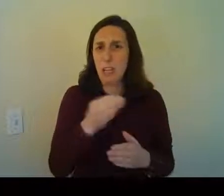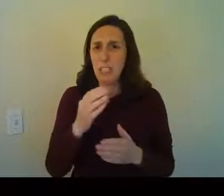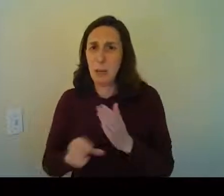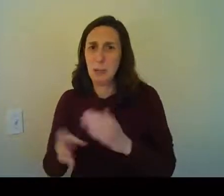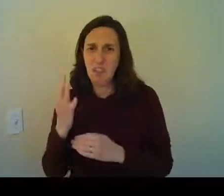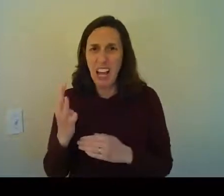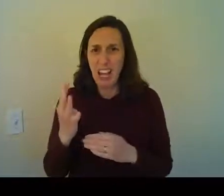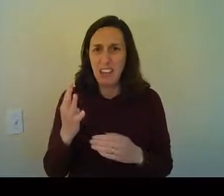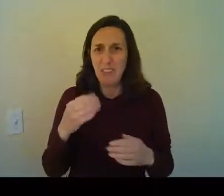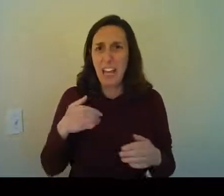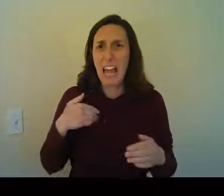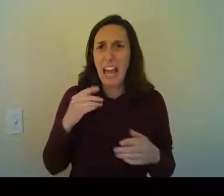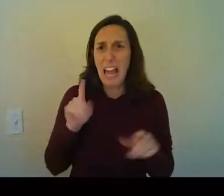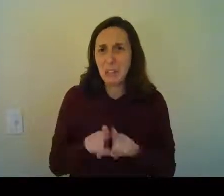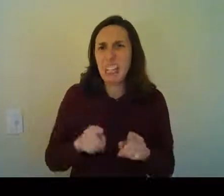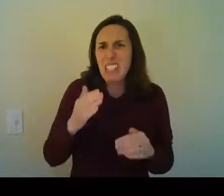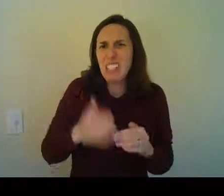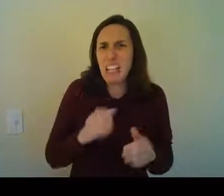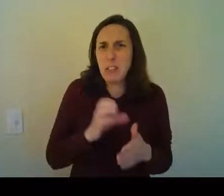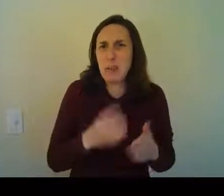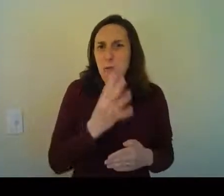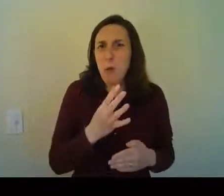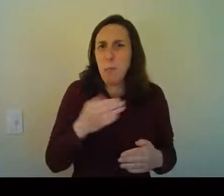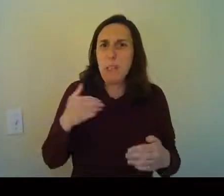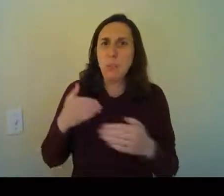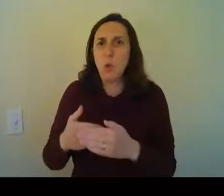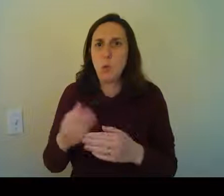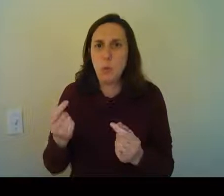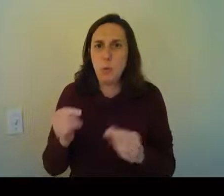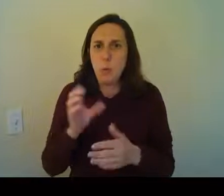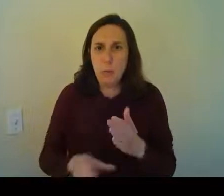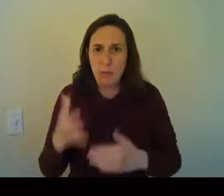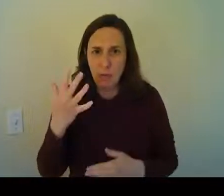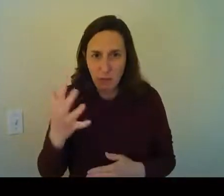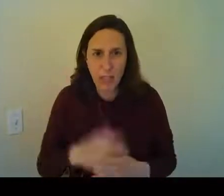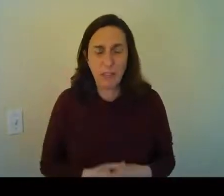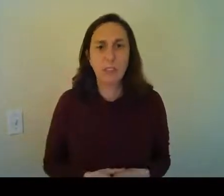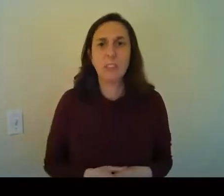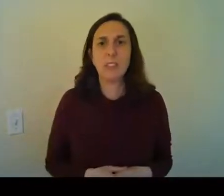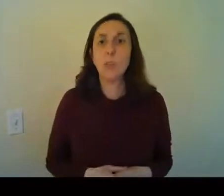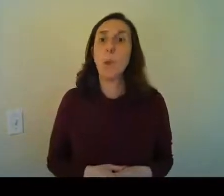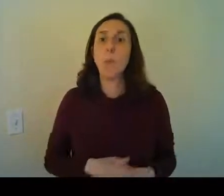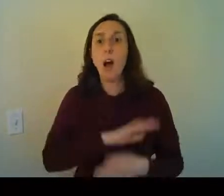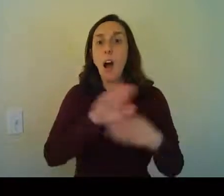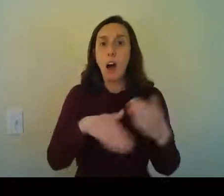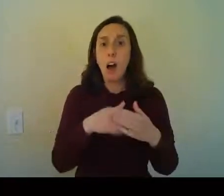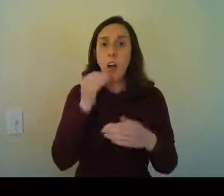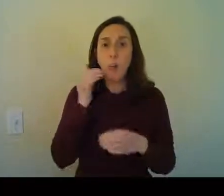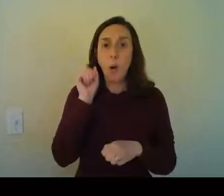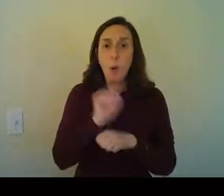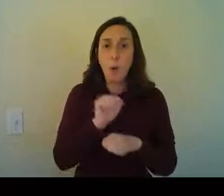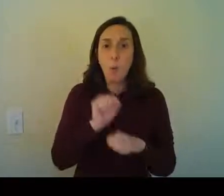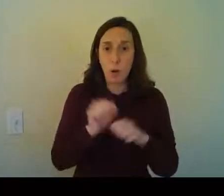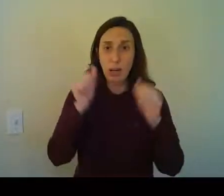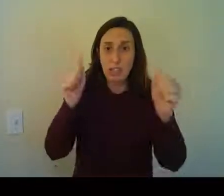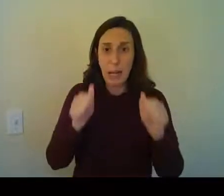because we're going to do some algebra with polynomials. But that said, so all the homework is up. I'll put the exams up.